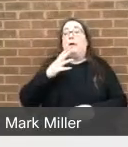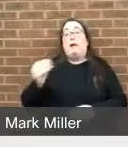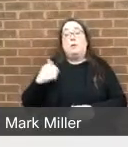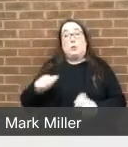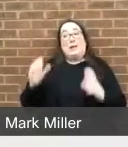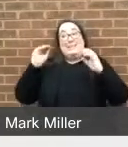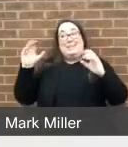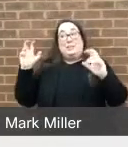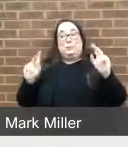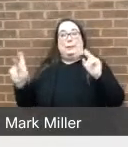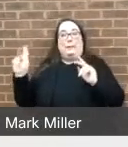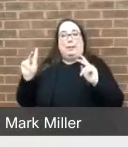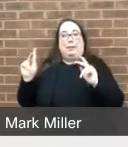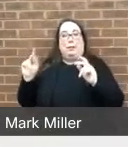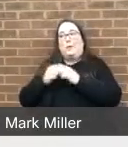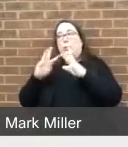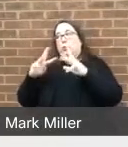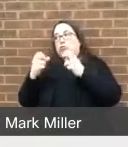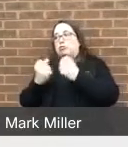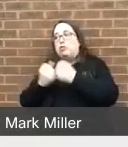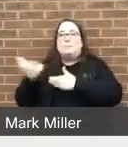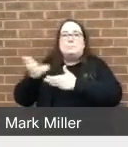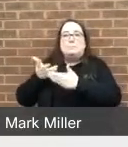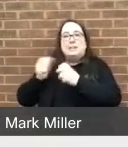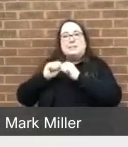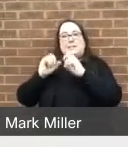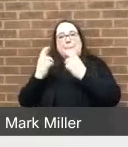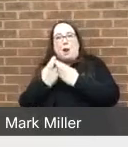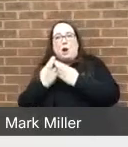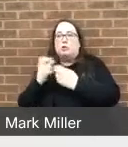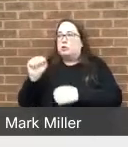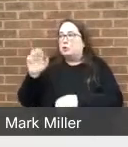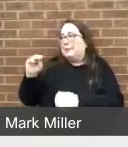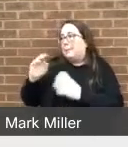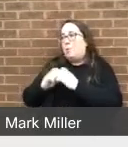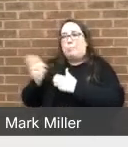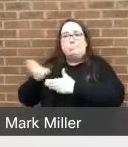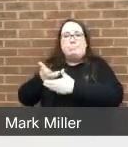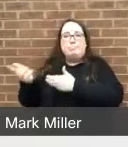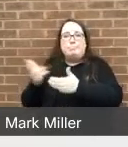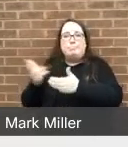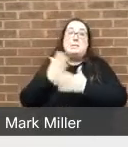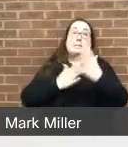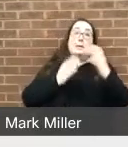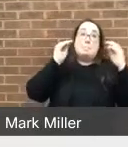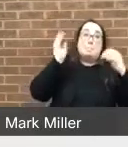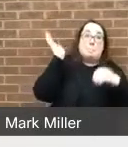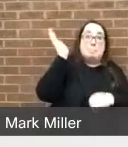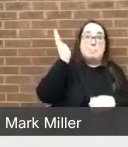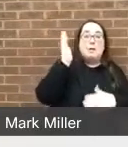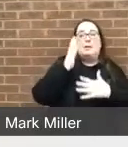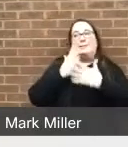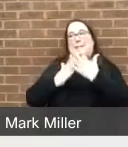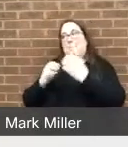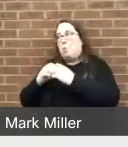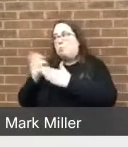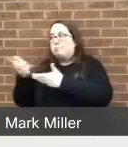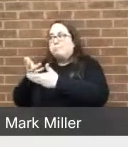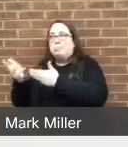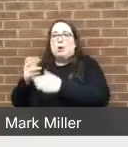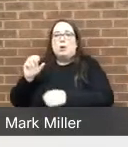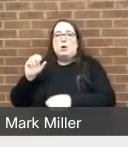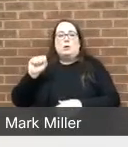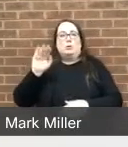educate through workshops, seminars, and social media. Social media can be especially powerful if done on